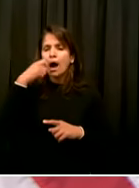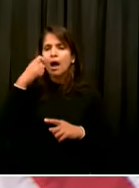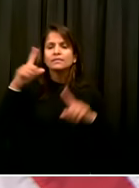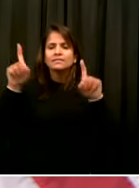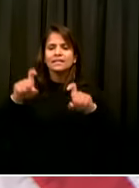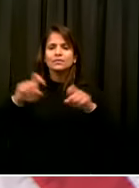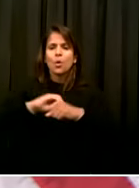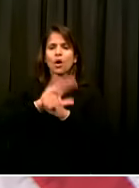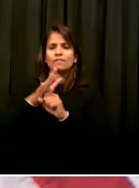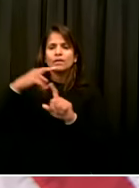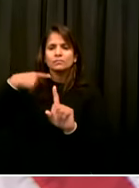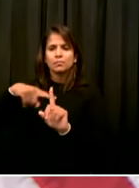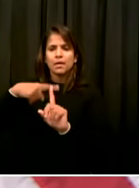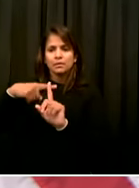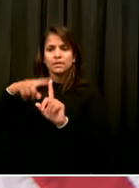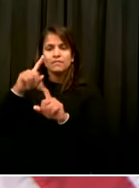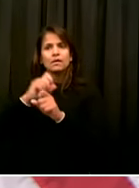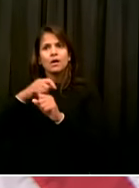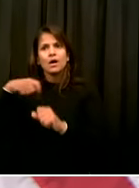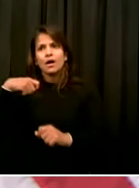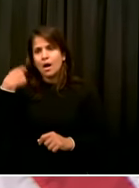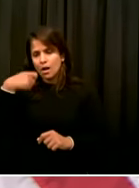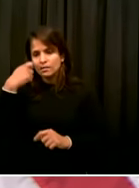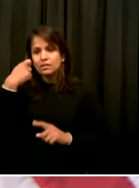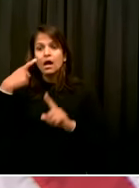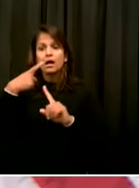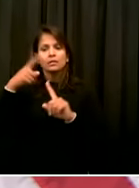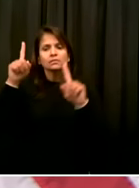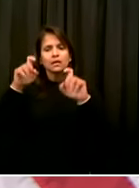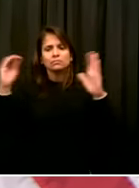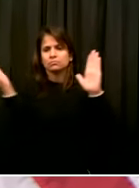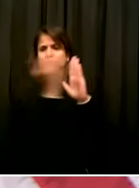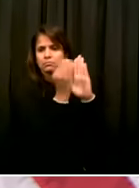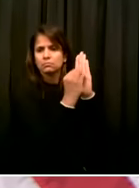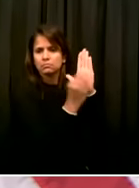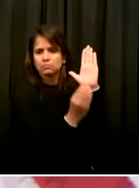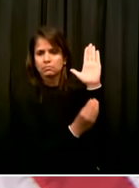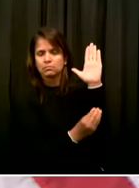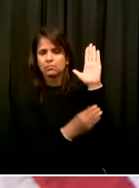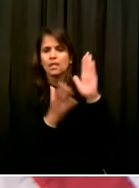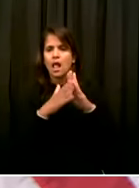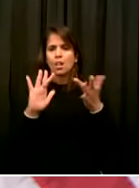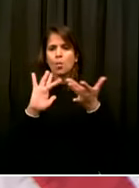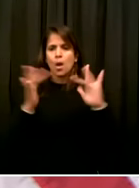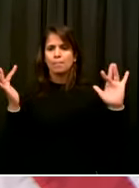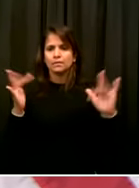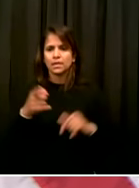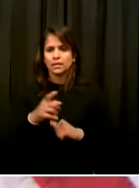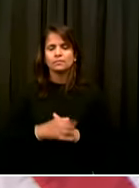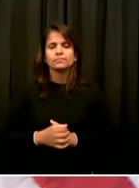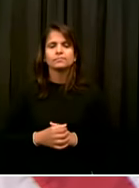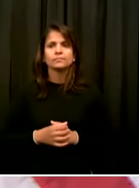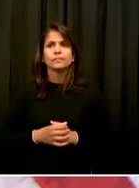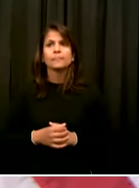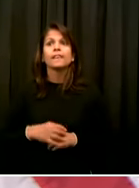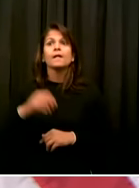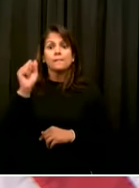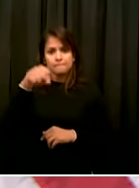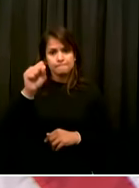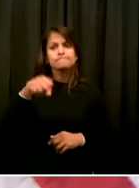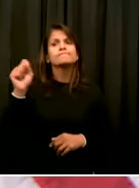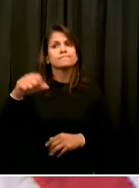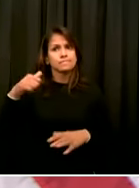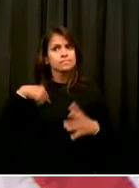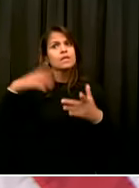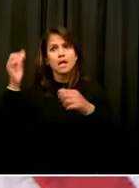the website that we've described, exactly what you're asking for will be a part of the information that's shared.